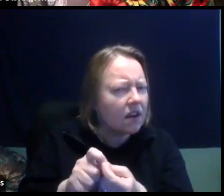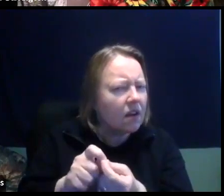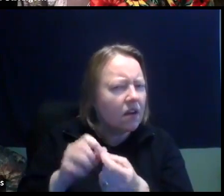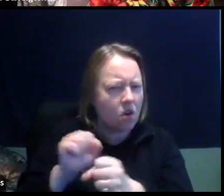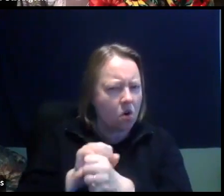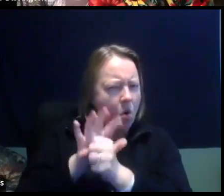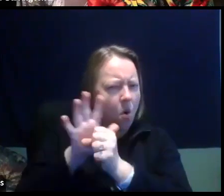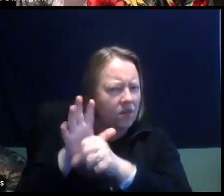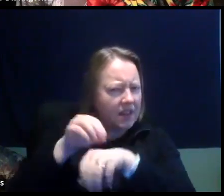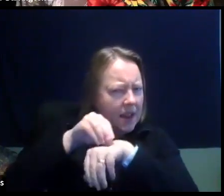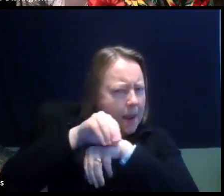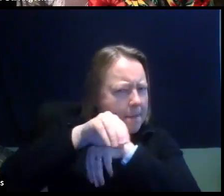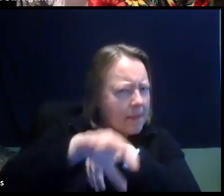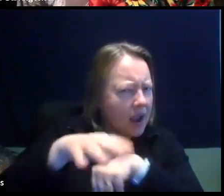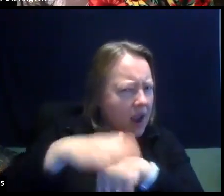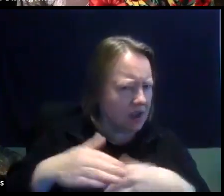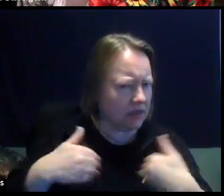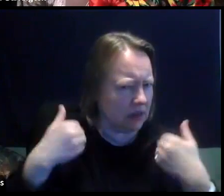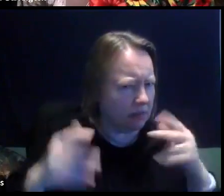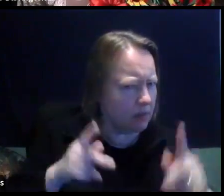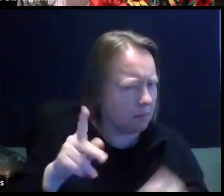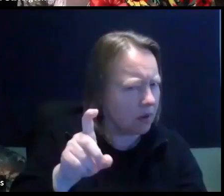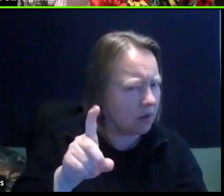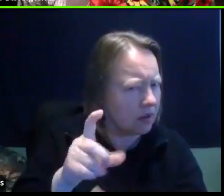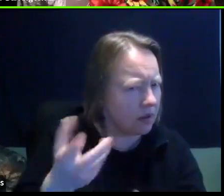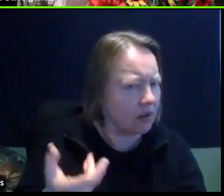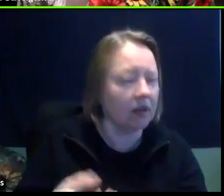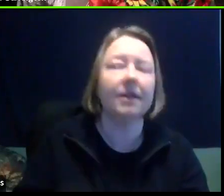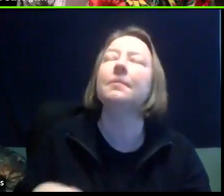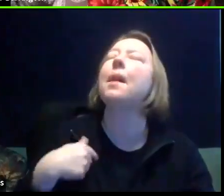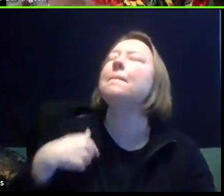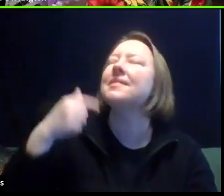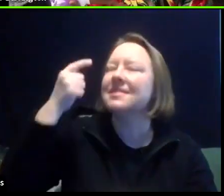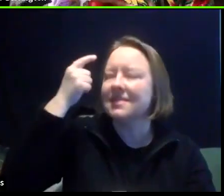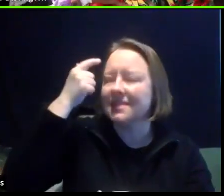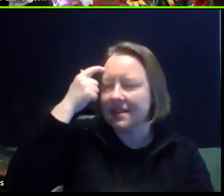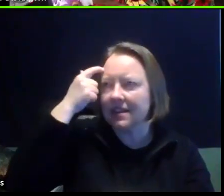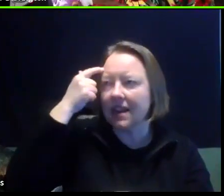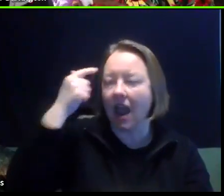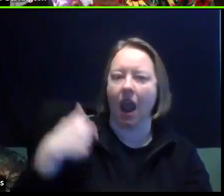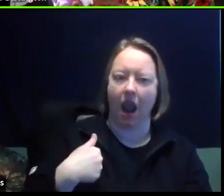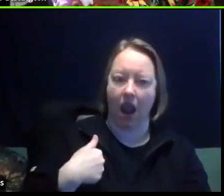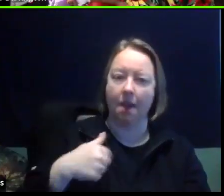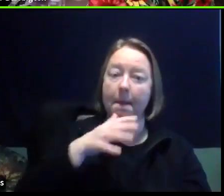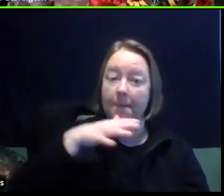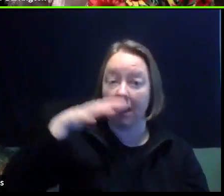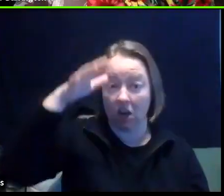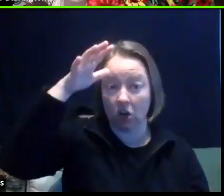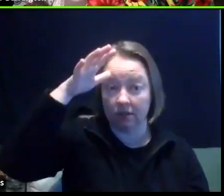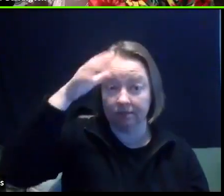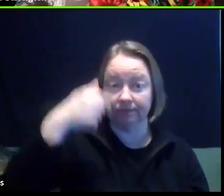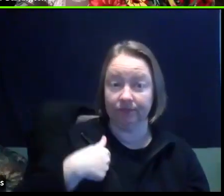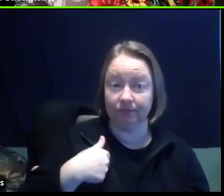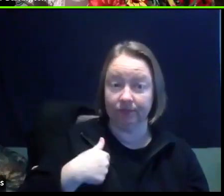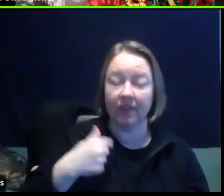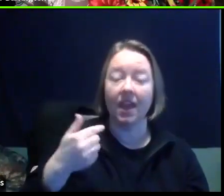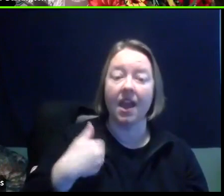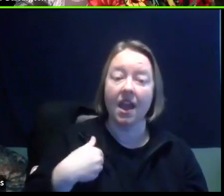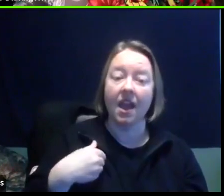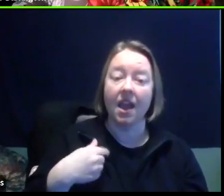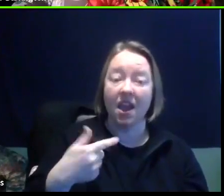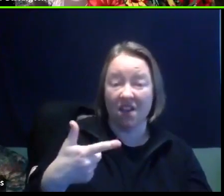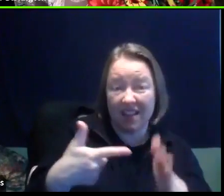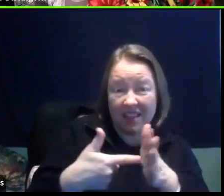for the younger population? I'm thinking, I'm a parent. I have an 11th